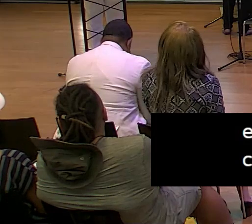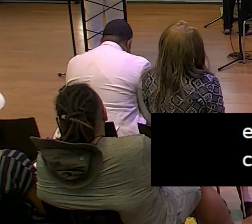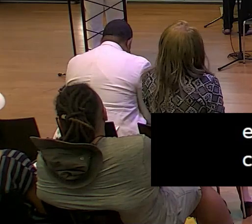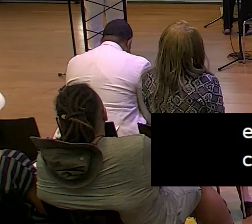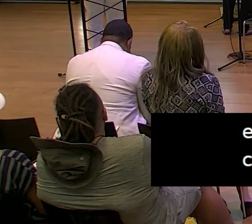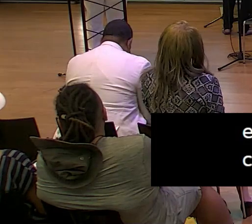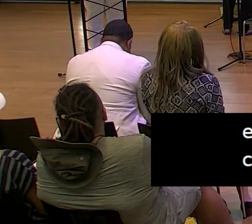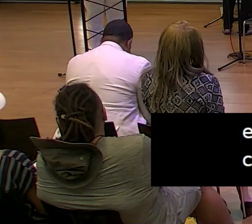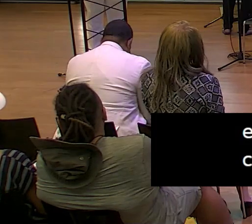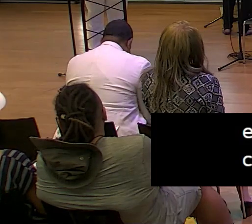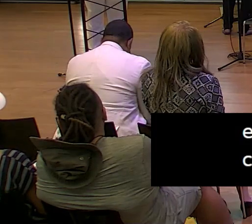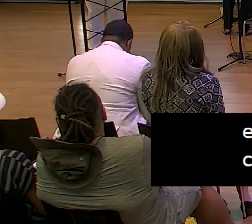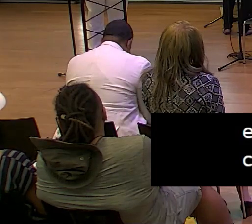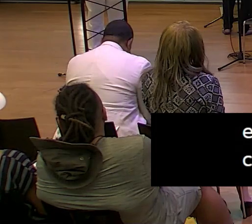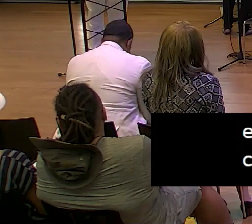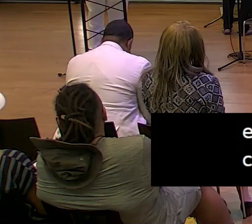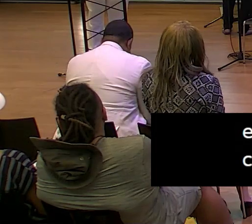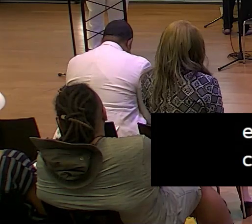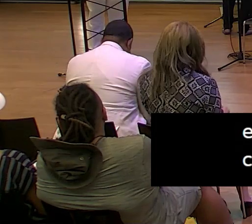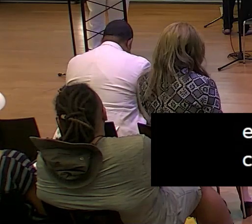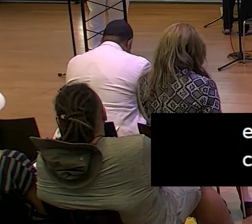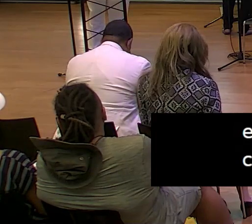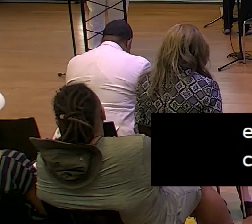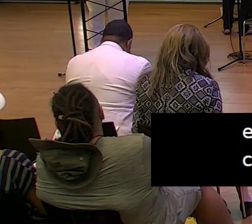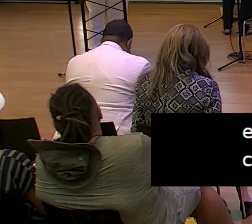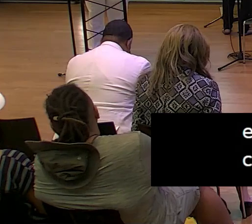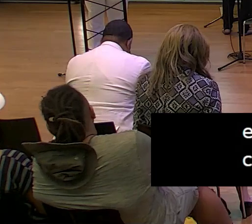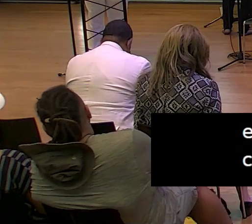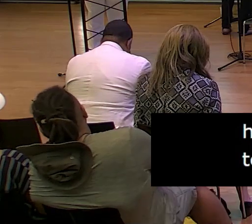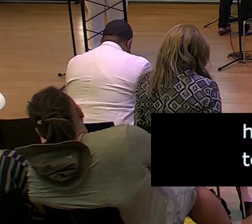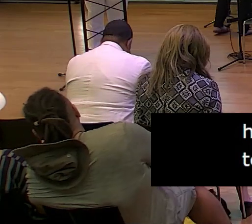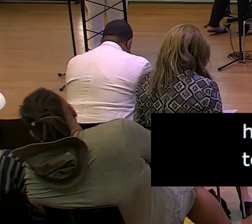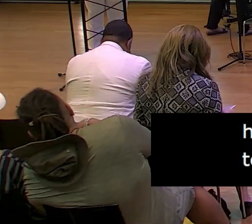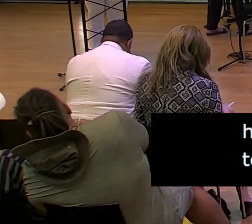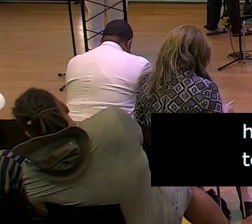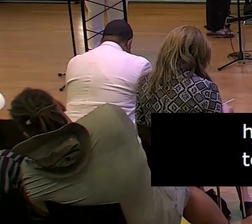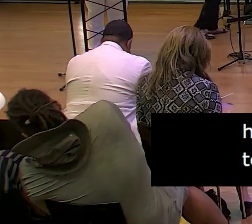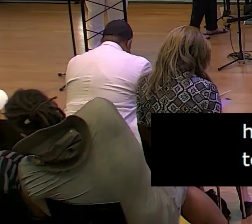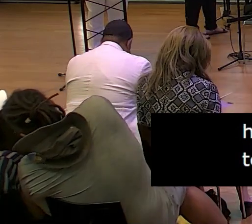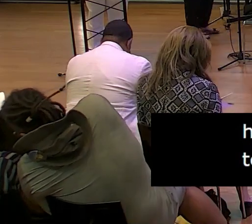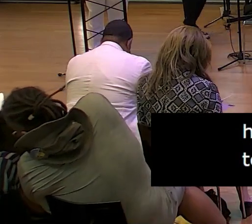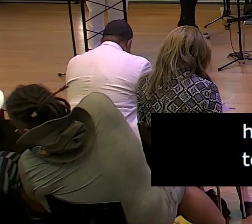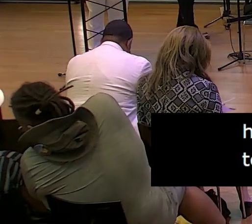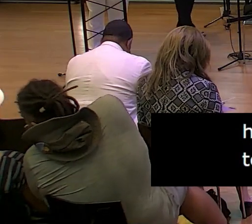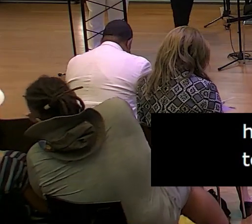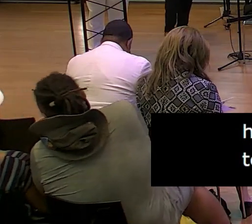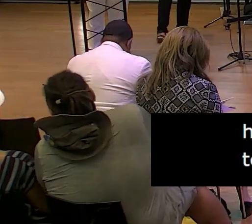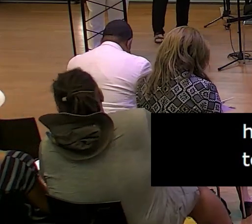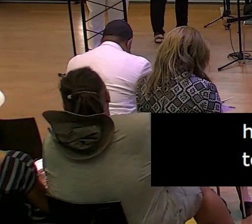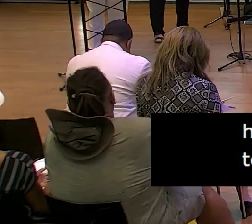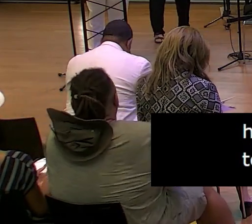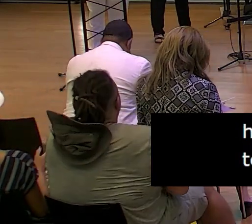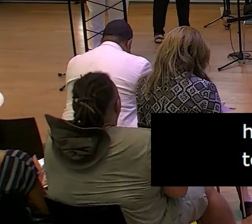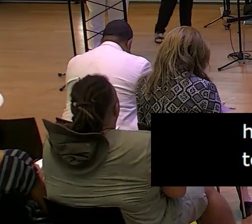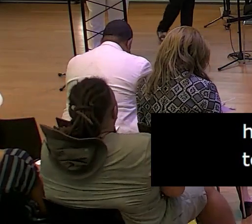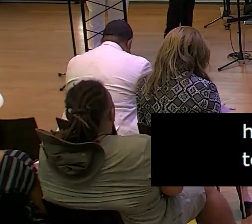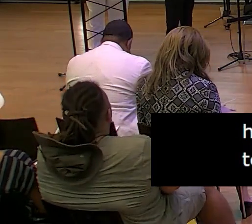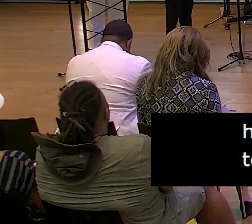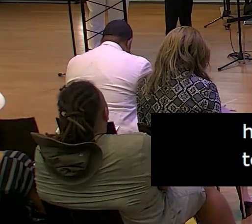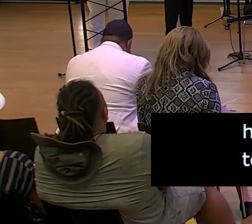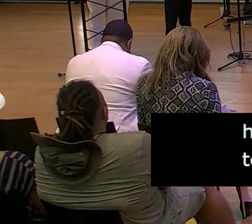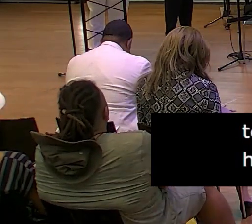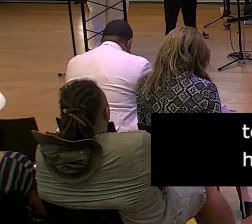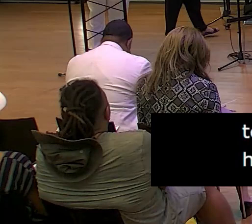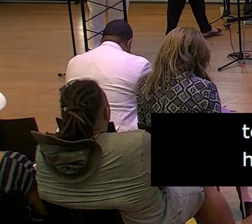voice of people. You know, there's $65 billion in the infrastructure bill for